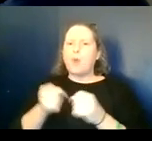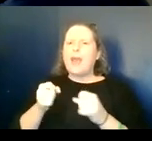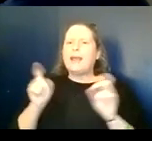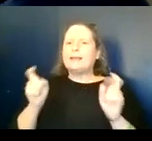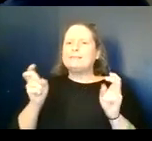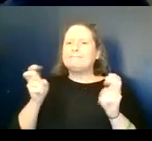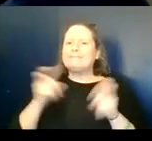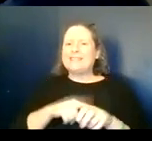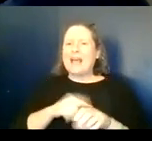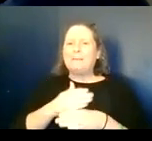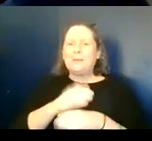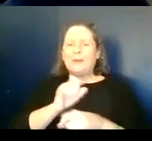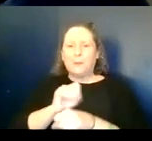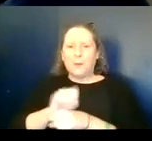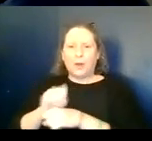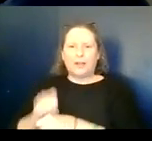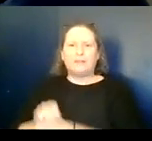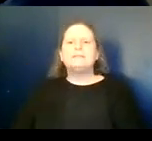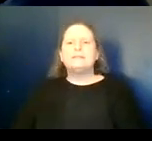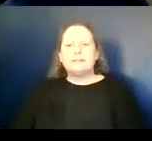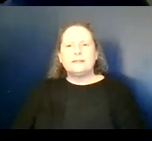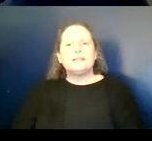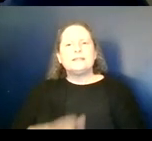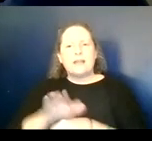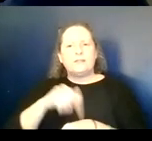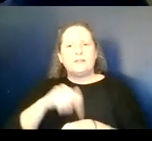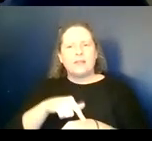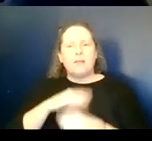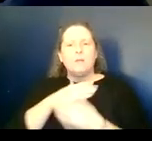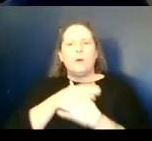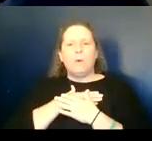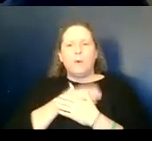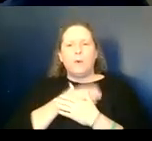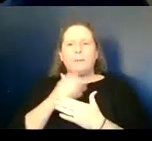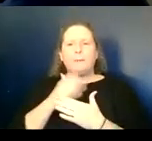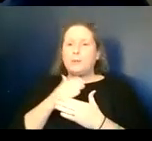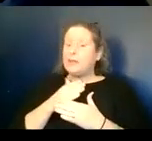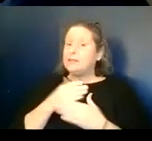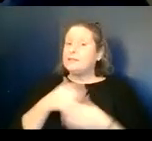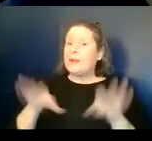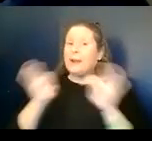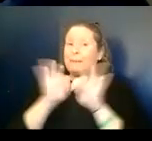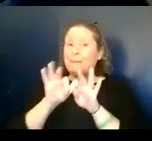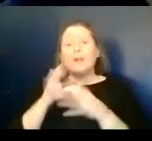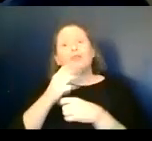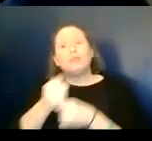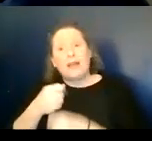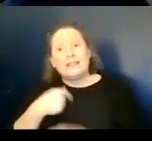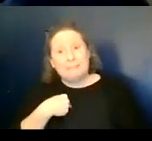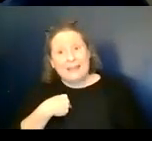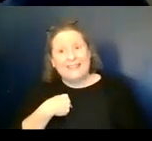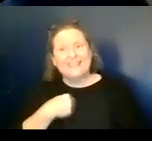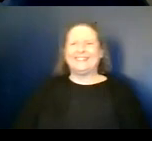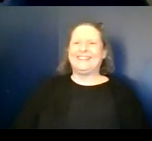between times that you work? It's very important. Trust me. Yeah, thanks. This is so